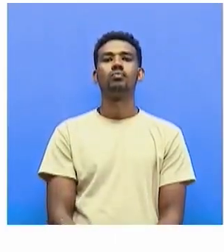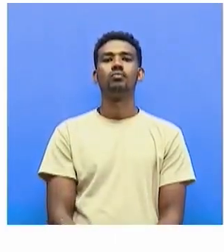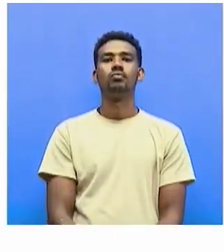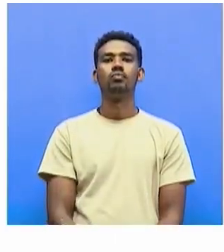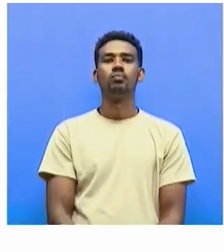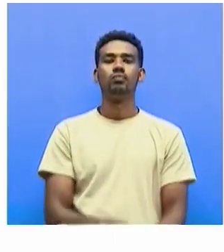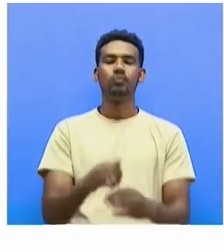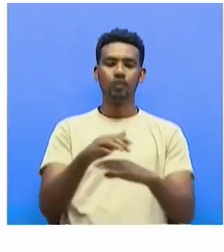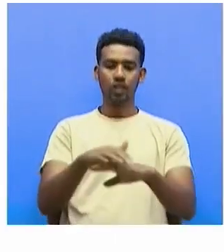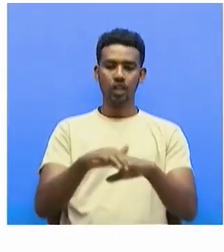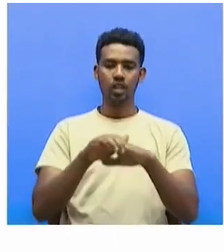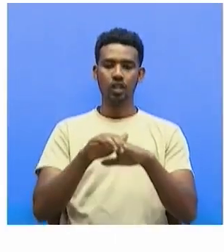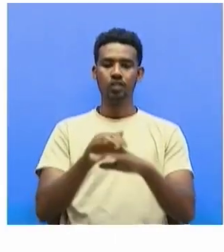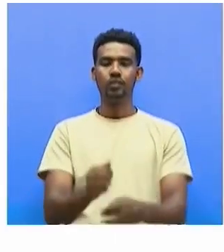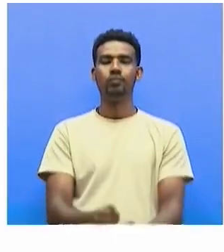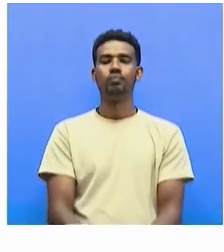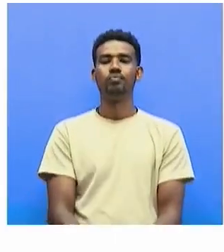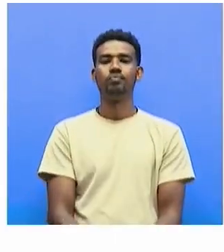English.